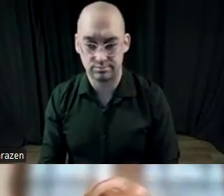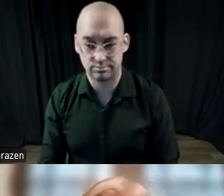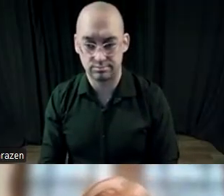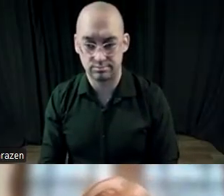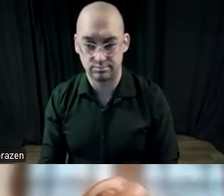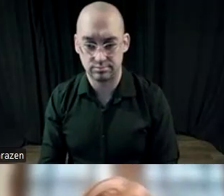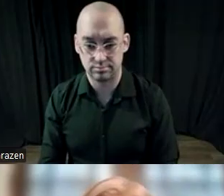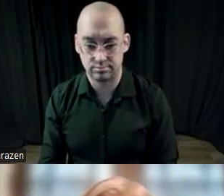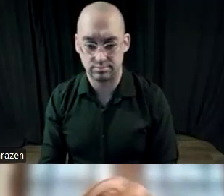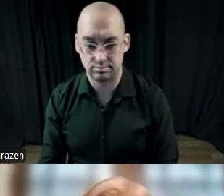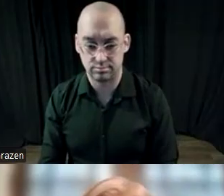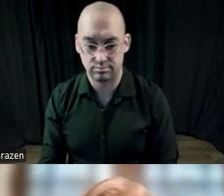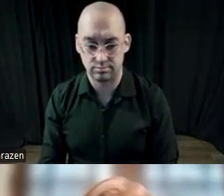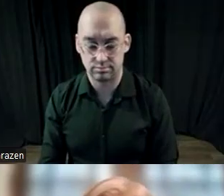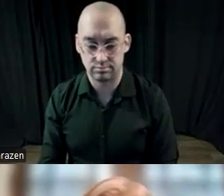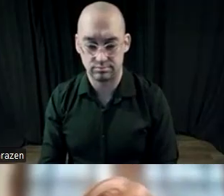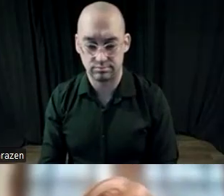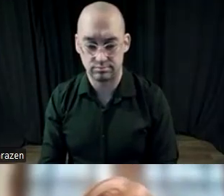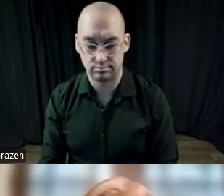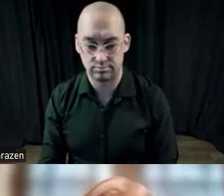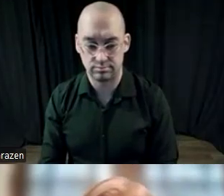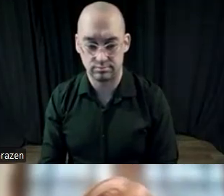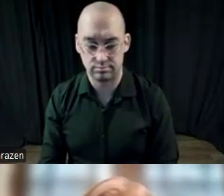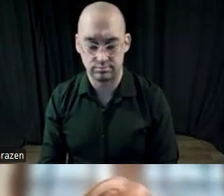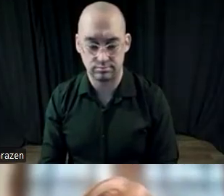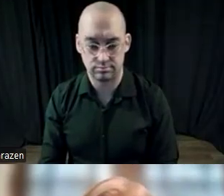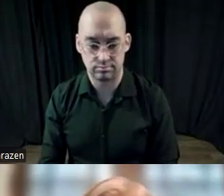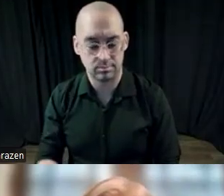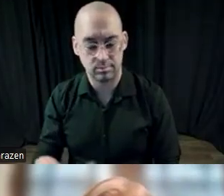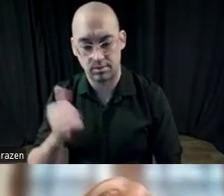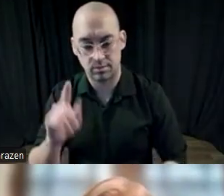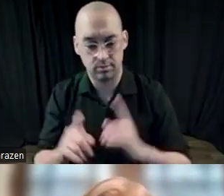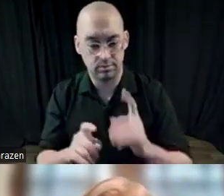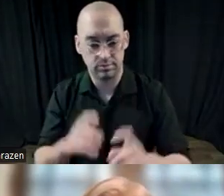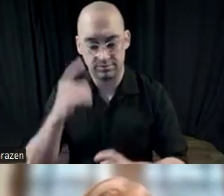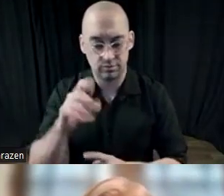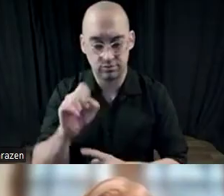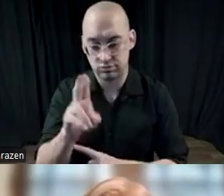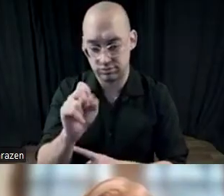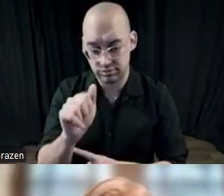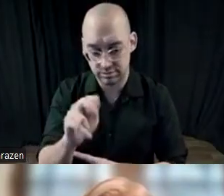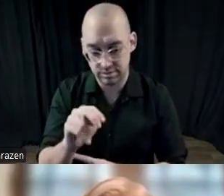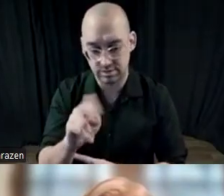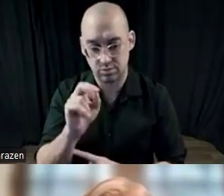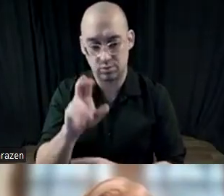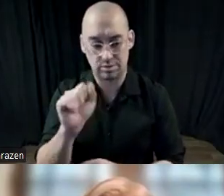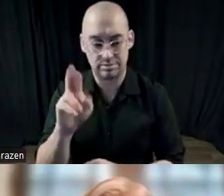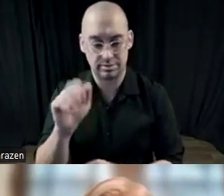Or Sarah, for that matter, who gave such a lovely overview of the grant.